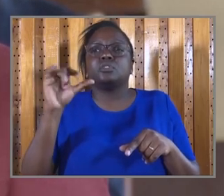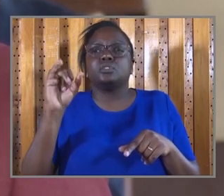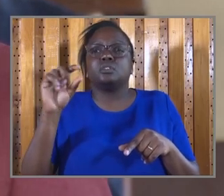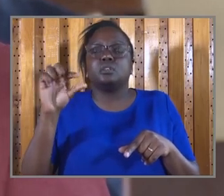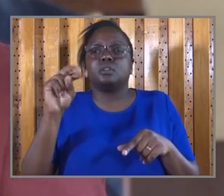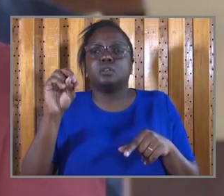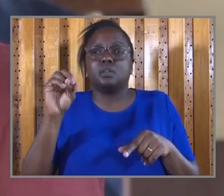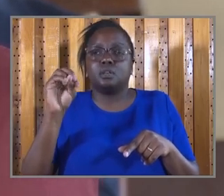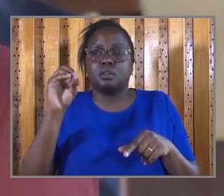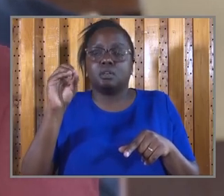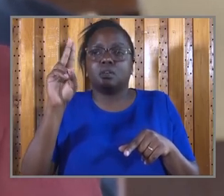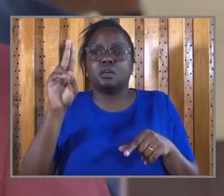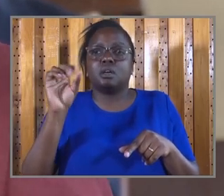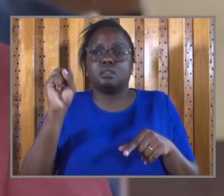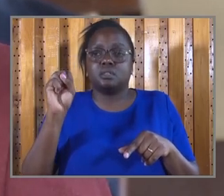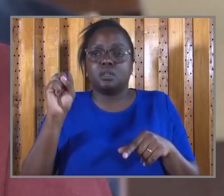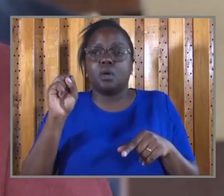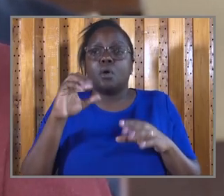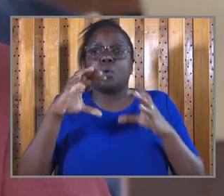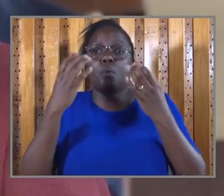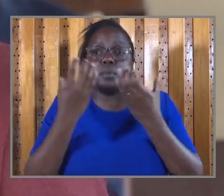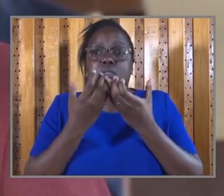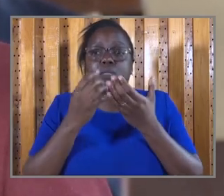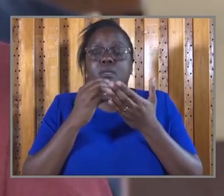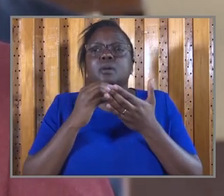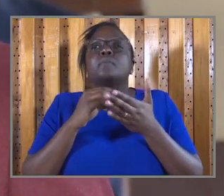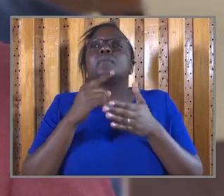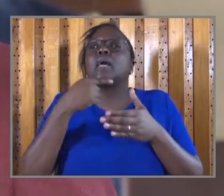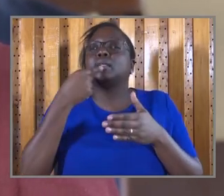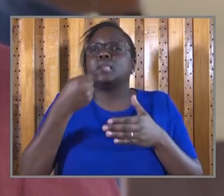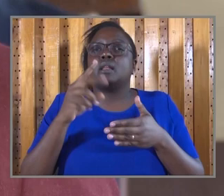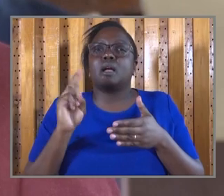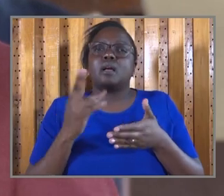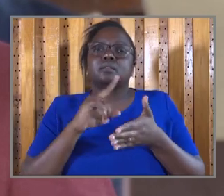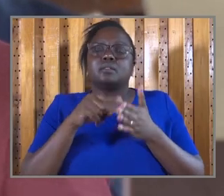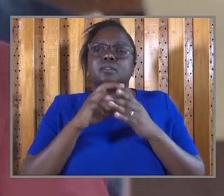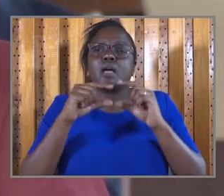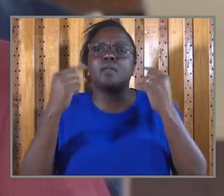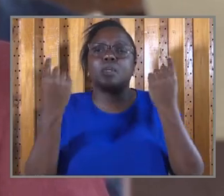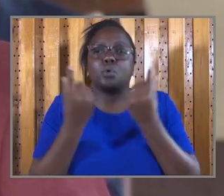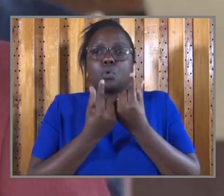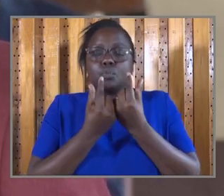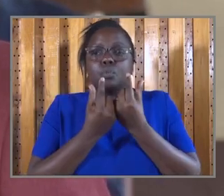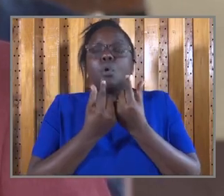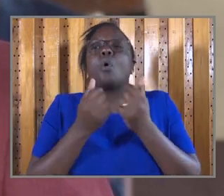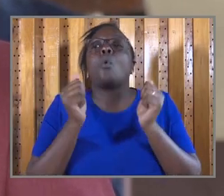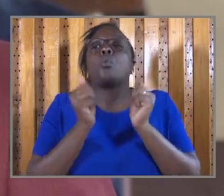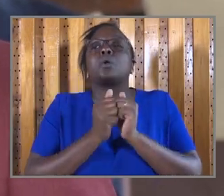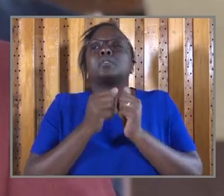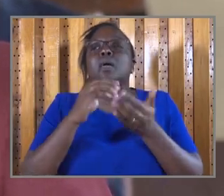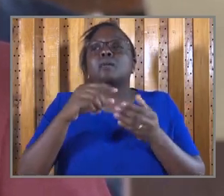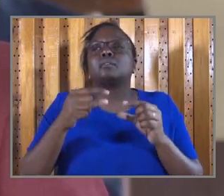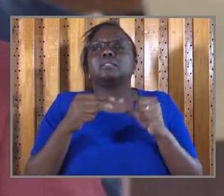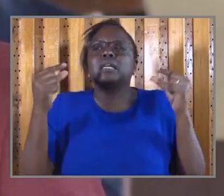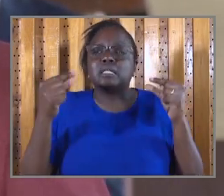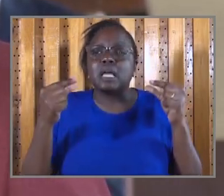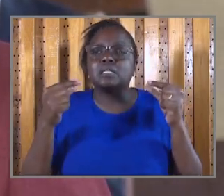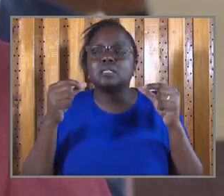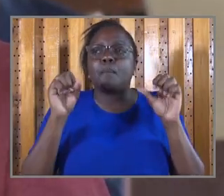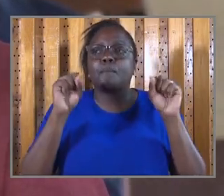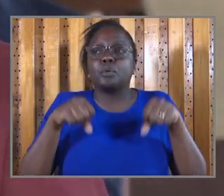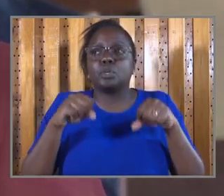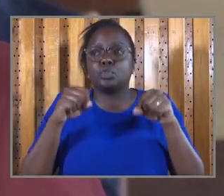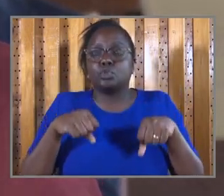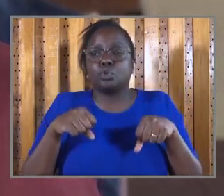the science tells us that these are the groups who have the greatest potential to achieve